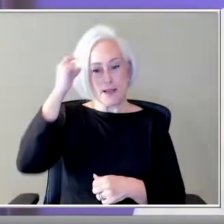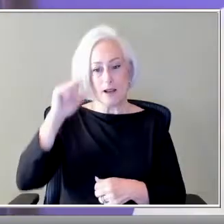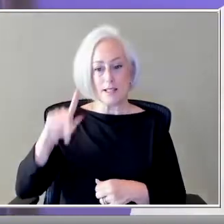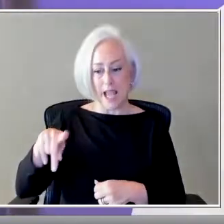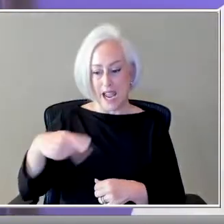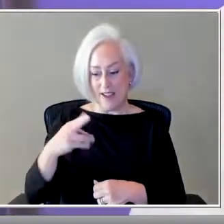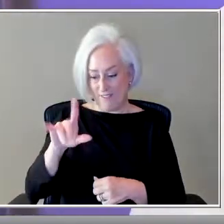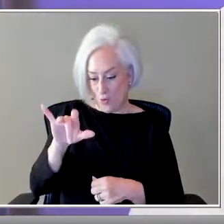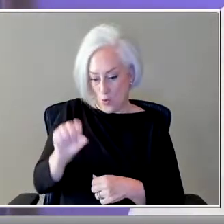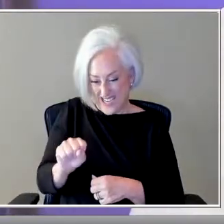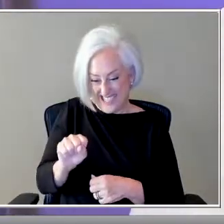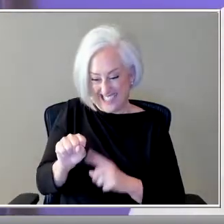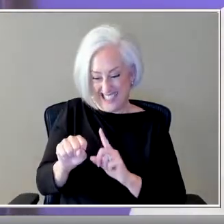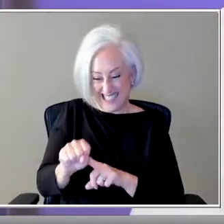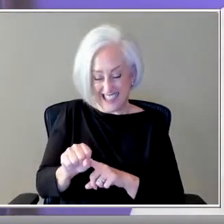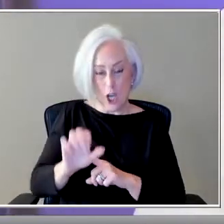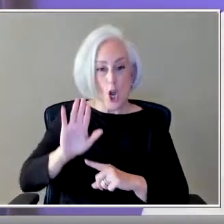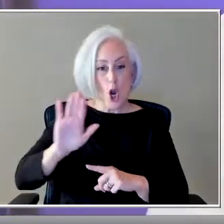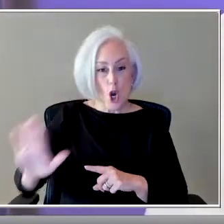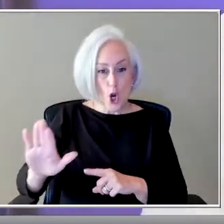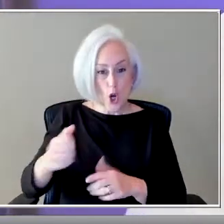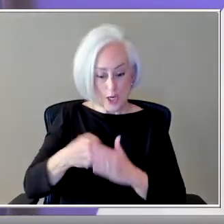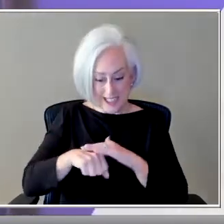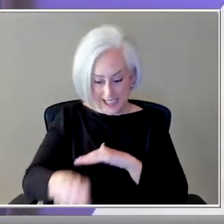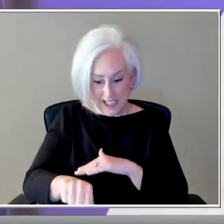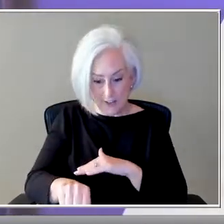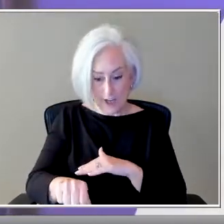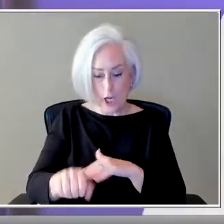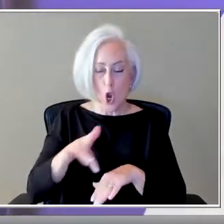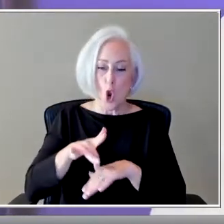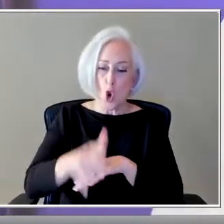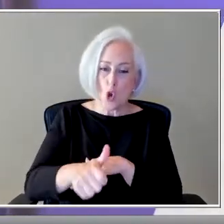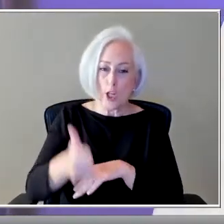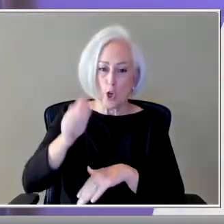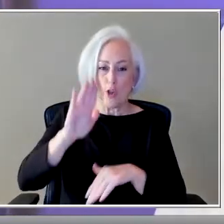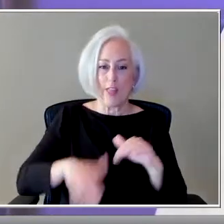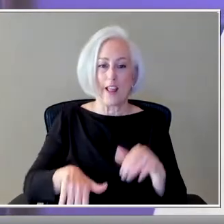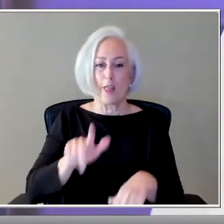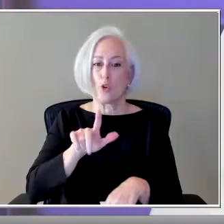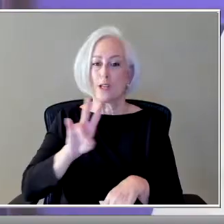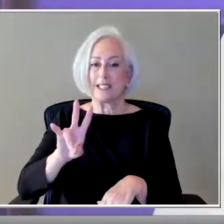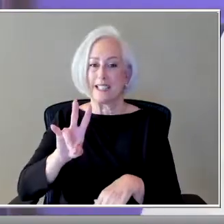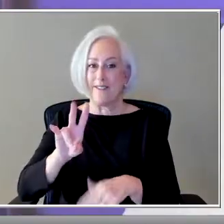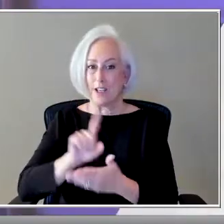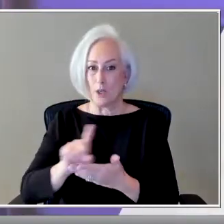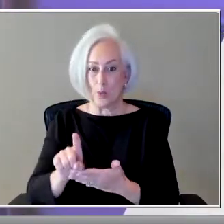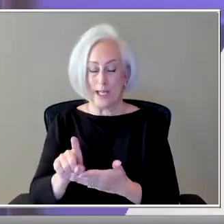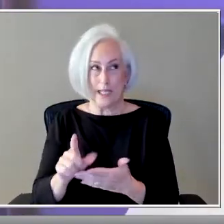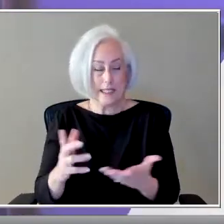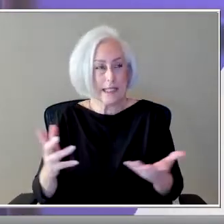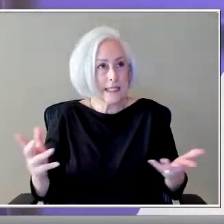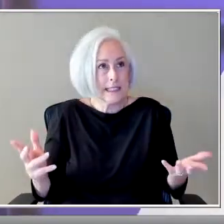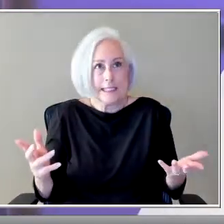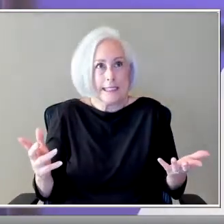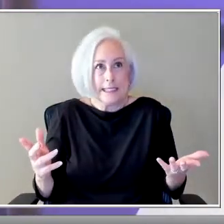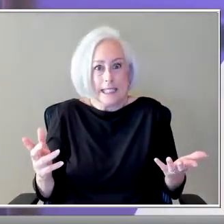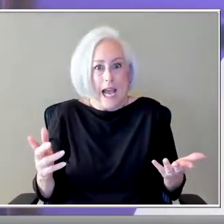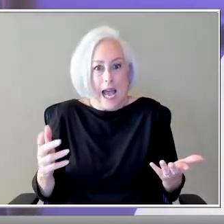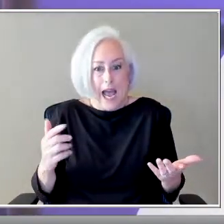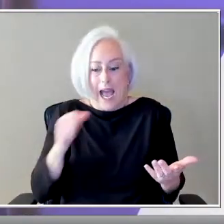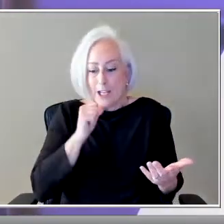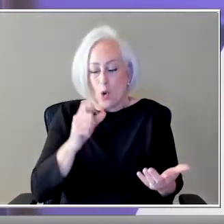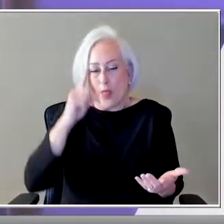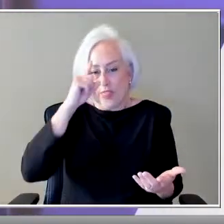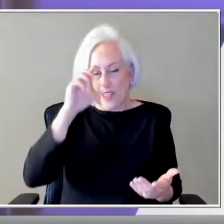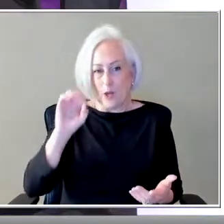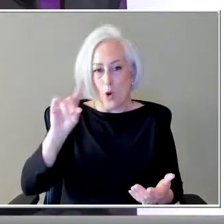this delivery could have occurred much earlier than 37 weeks. And at 37 weeks, I mean, I don't think Olivia didn't have to spend